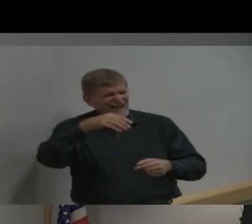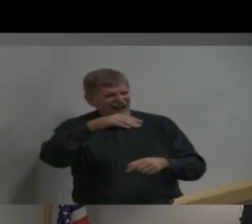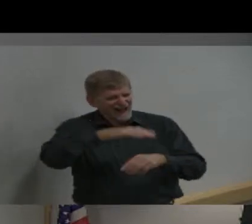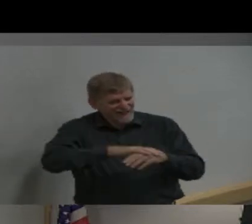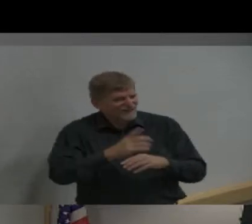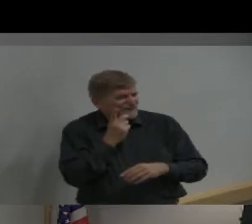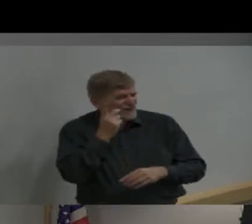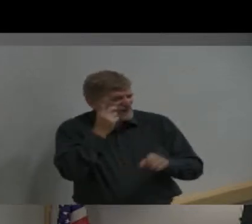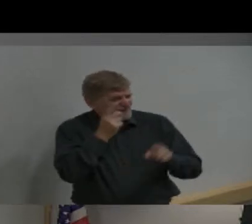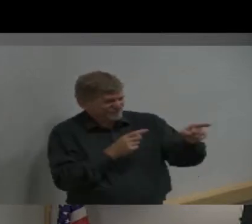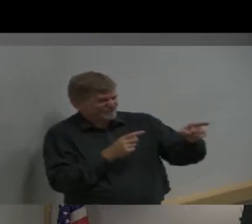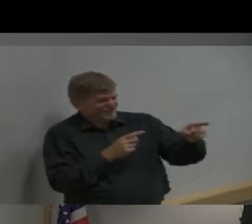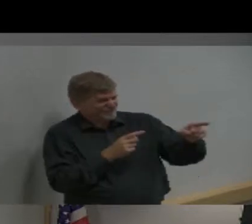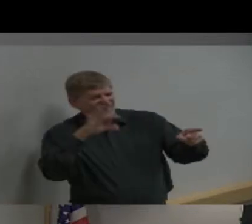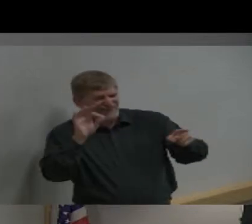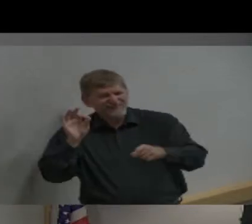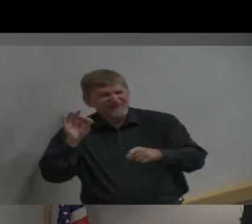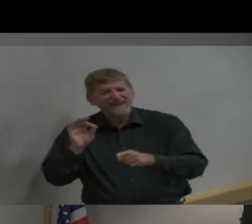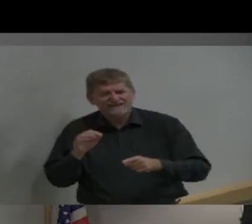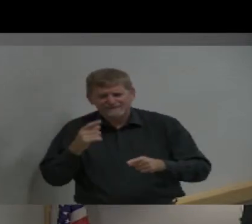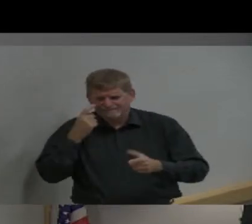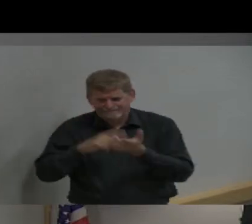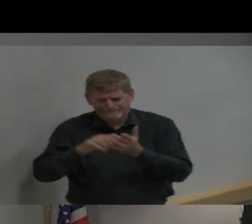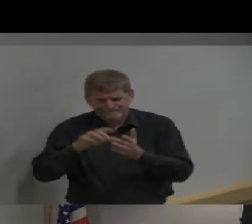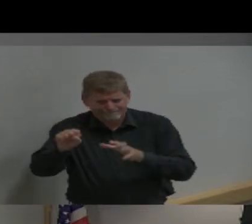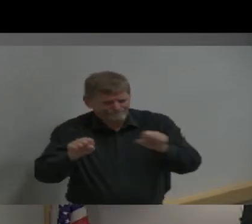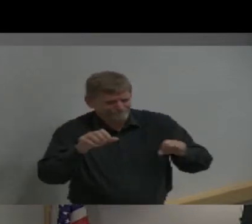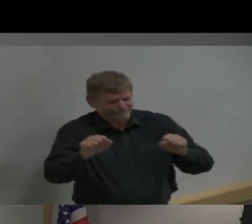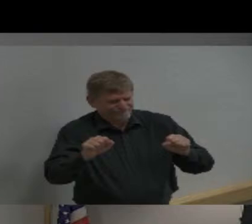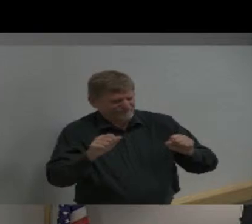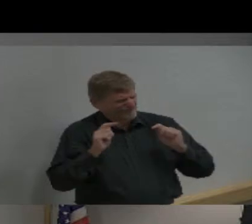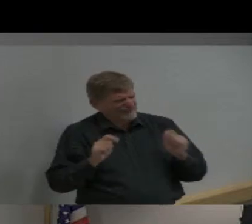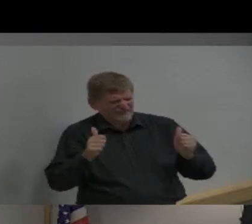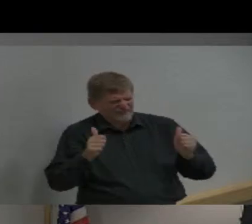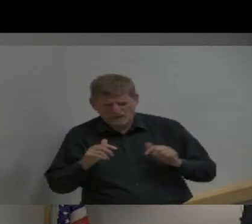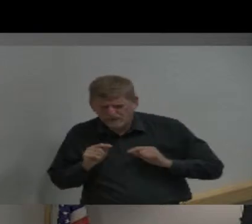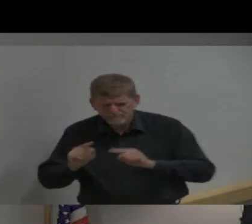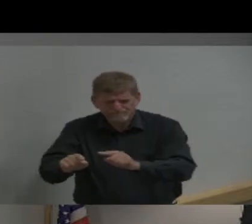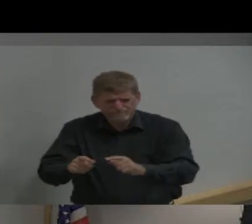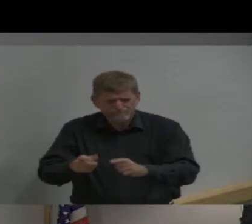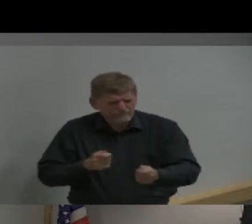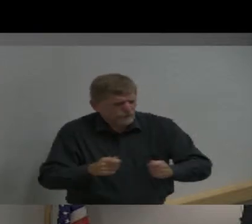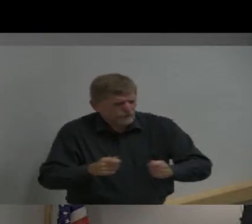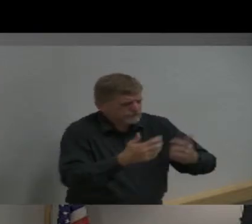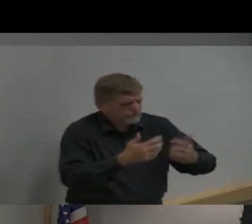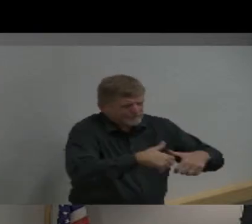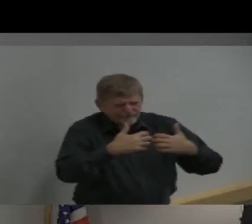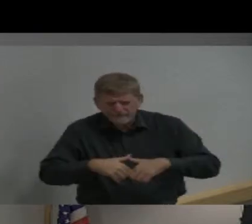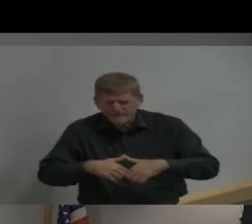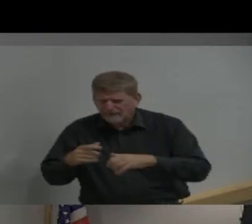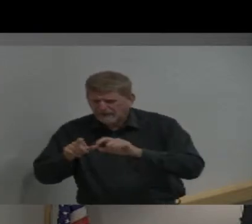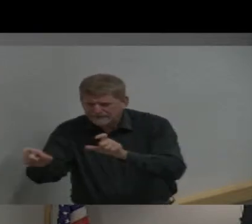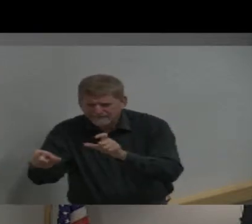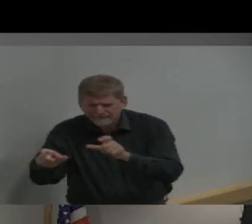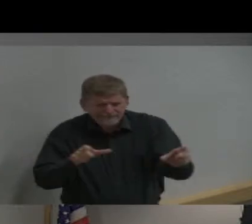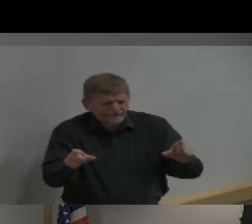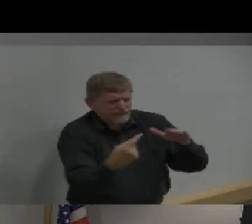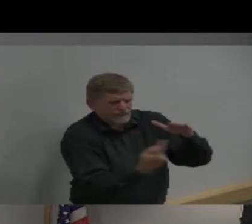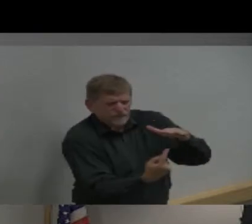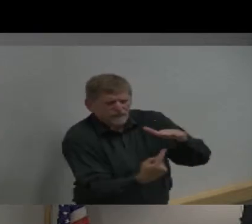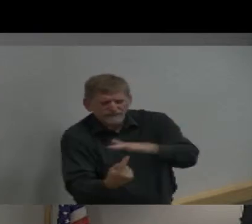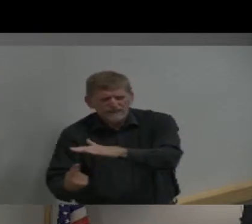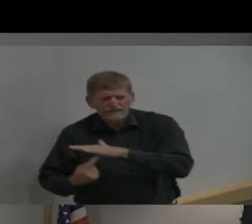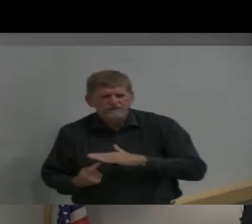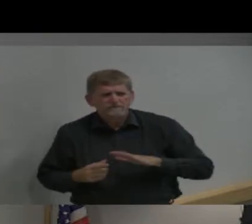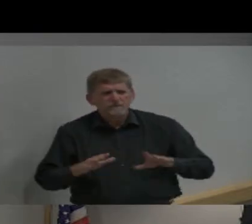is we're identifying those individuals quickly and managing that and moving them appropriately to isolation space. But that has alerted us